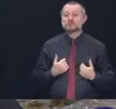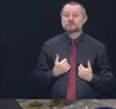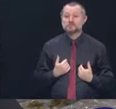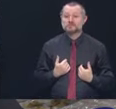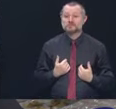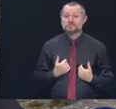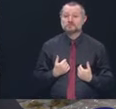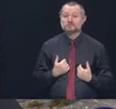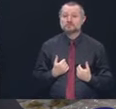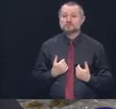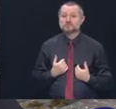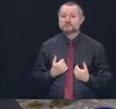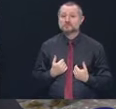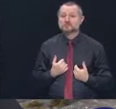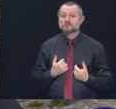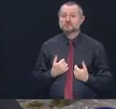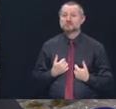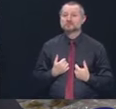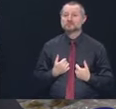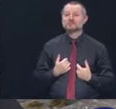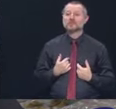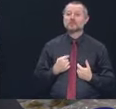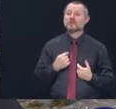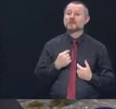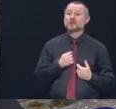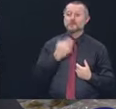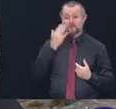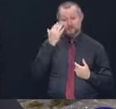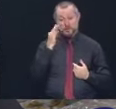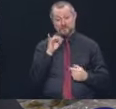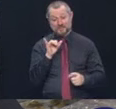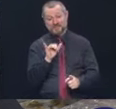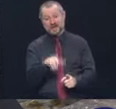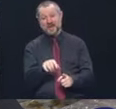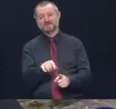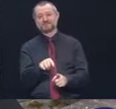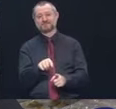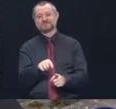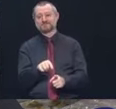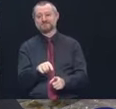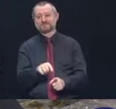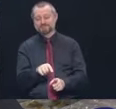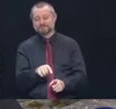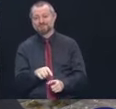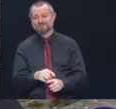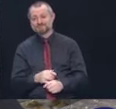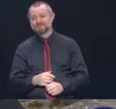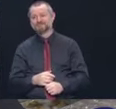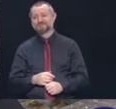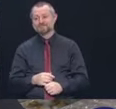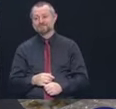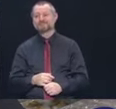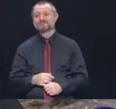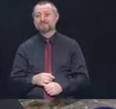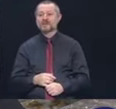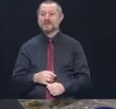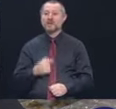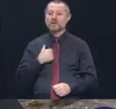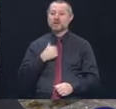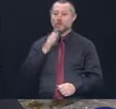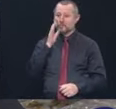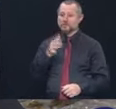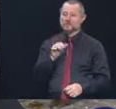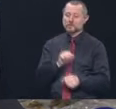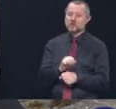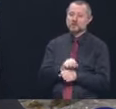And because of that, it's not, well, I'm going to be working, but it's also